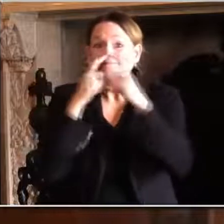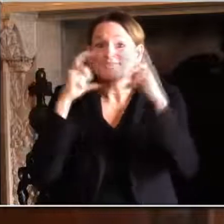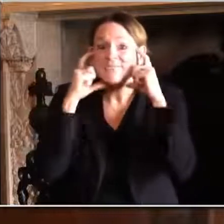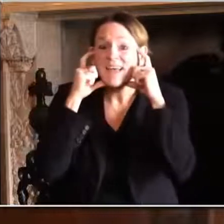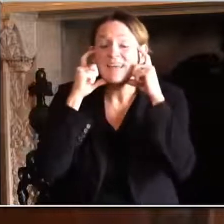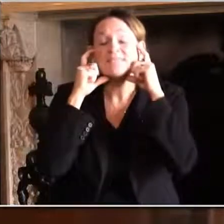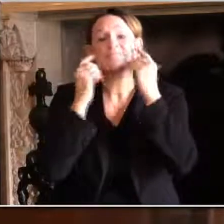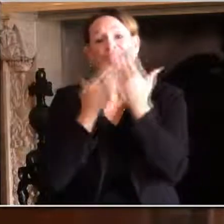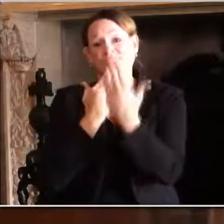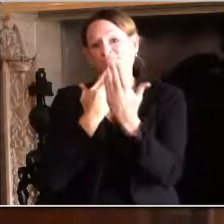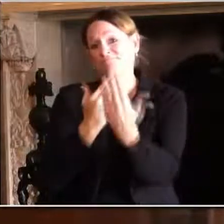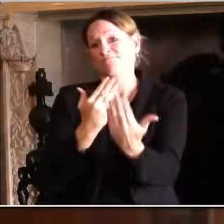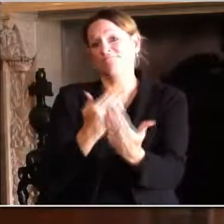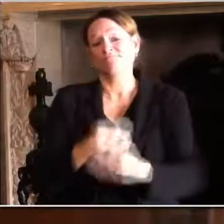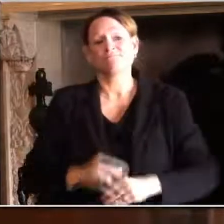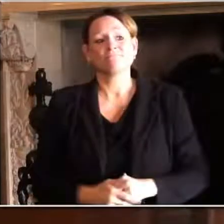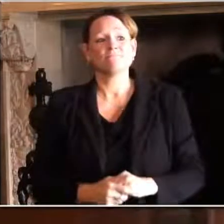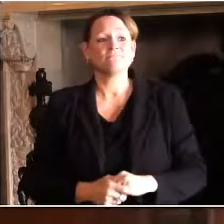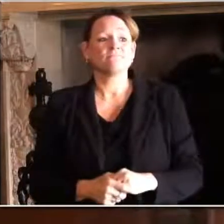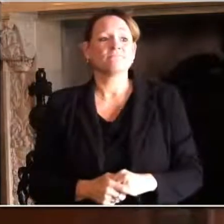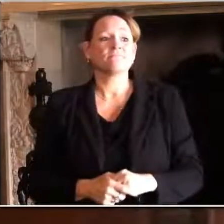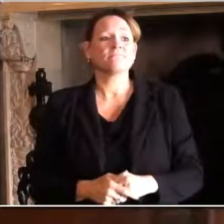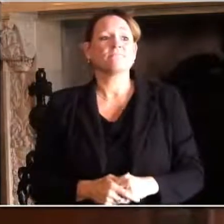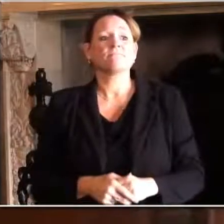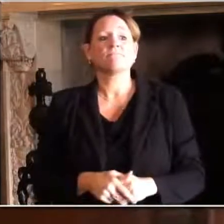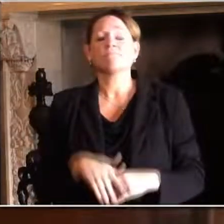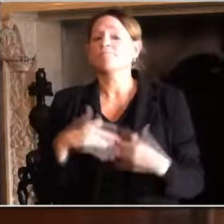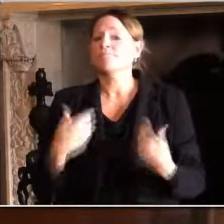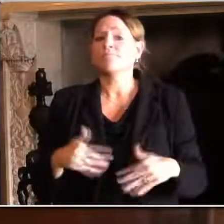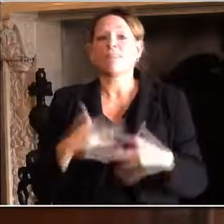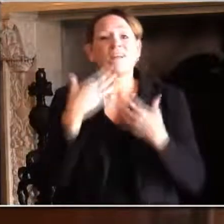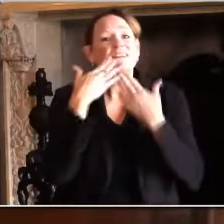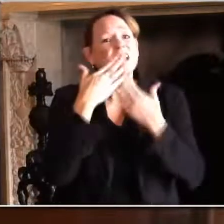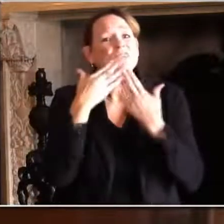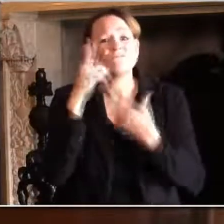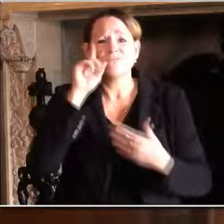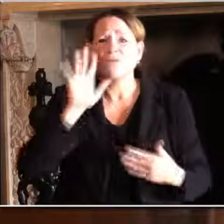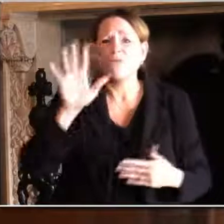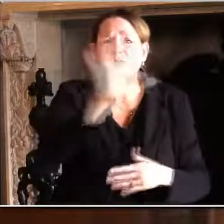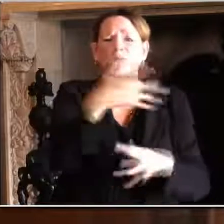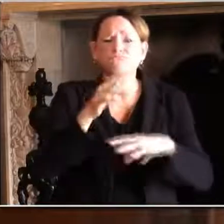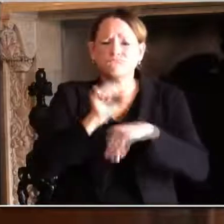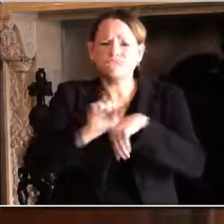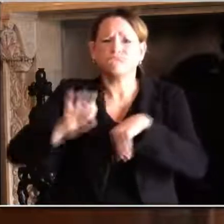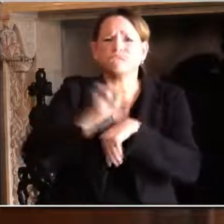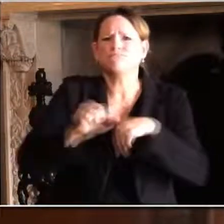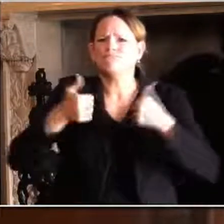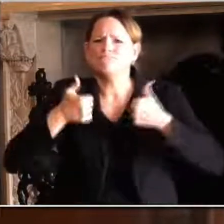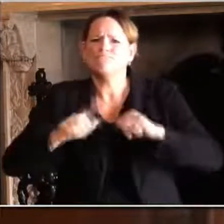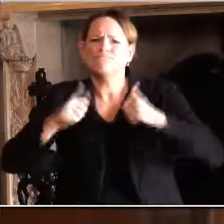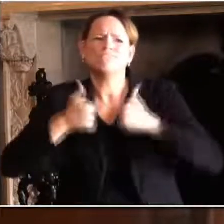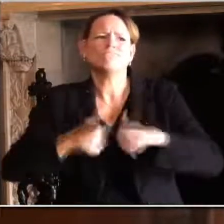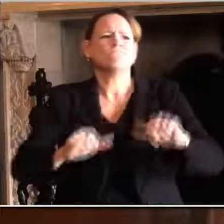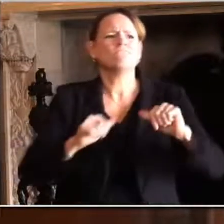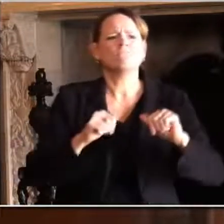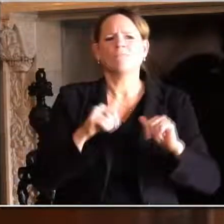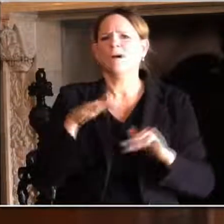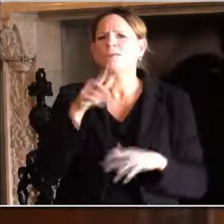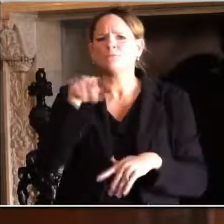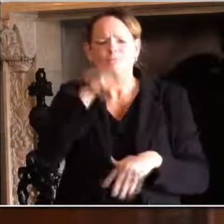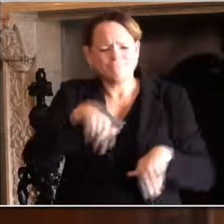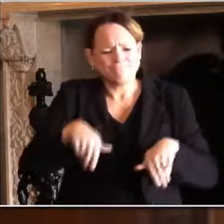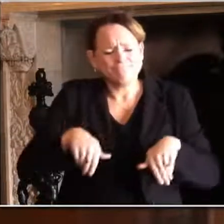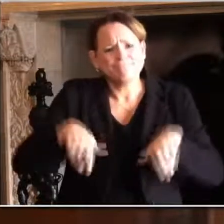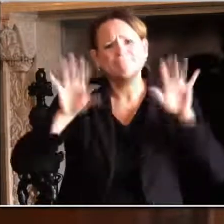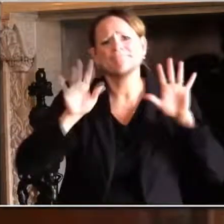public. So I want to thank you, as always, for all the work you've been doing and the sacrifices you're making and your